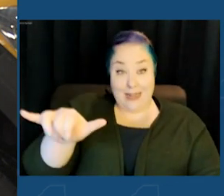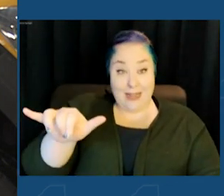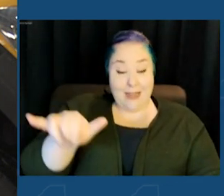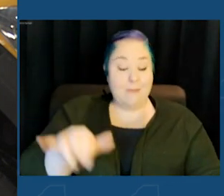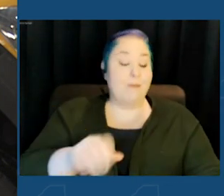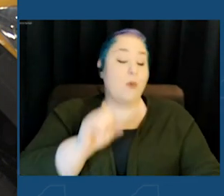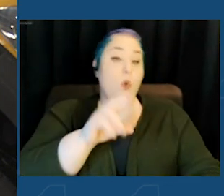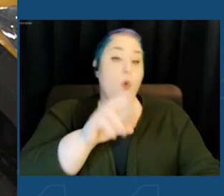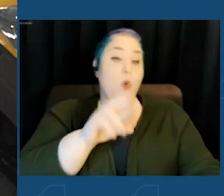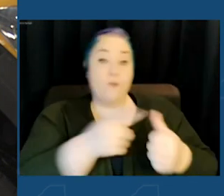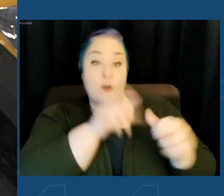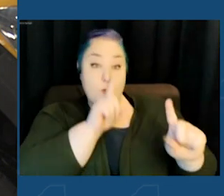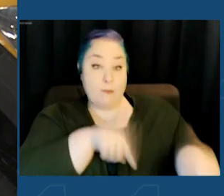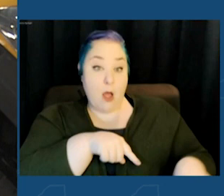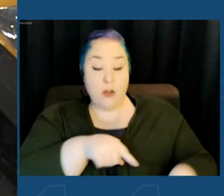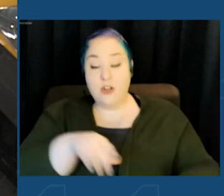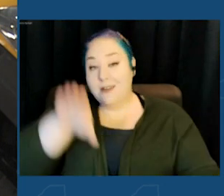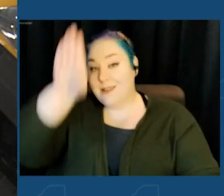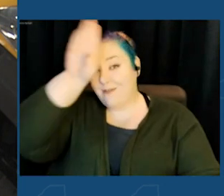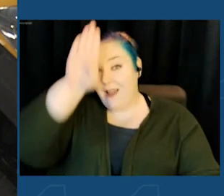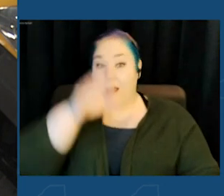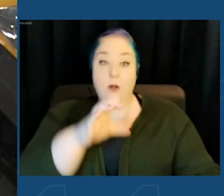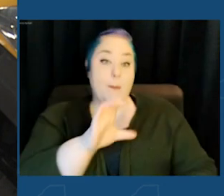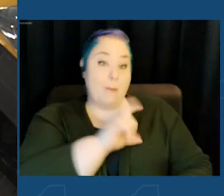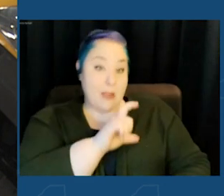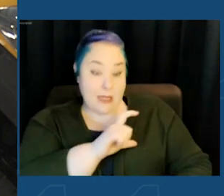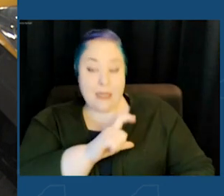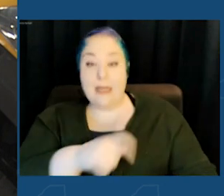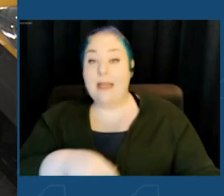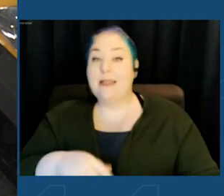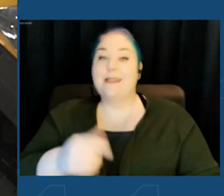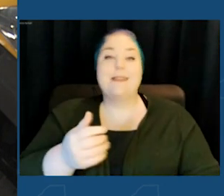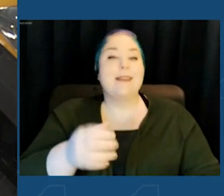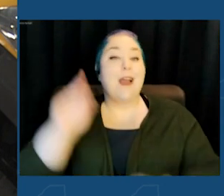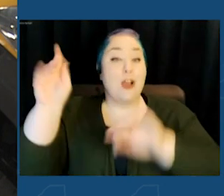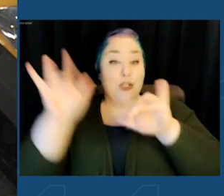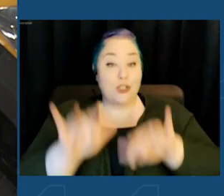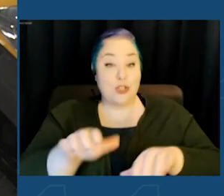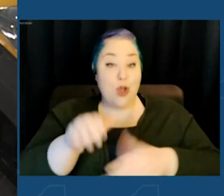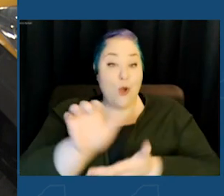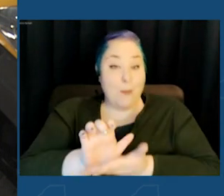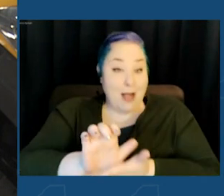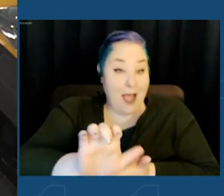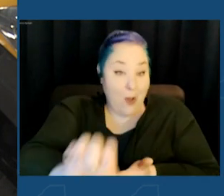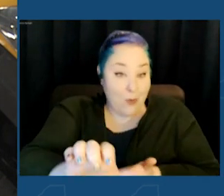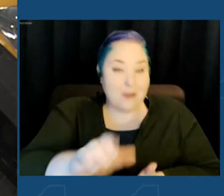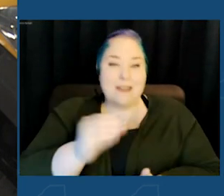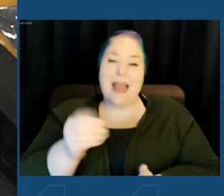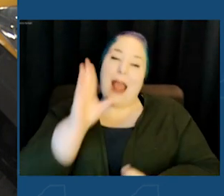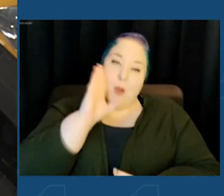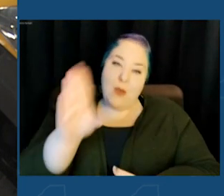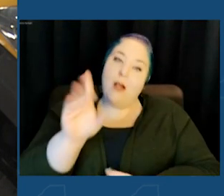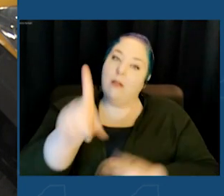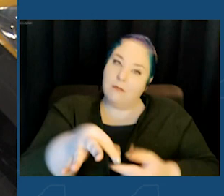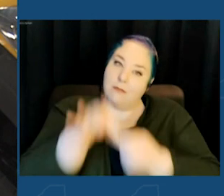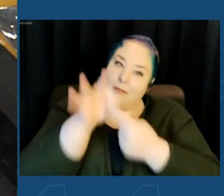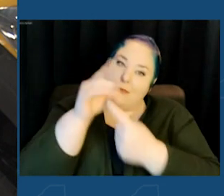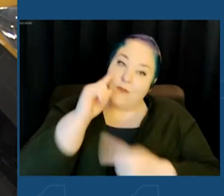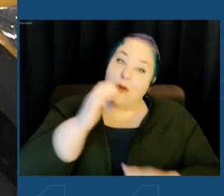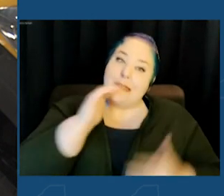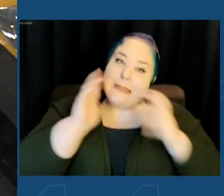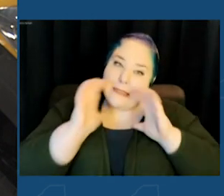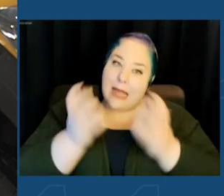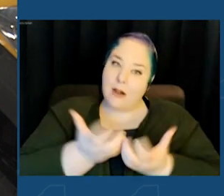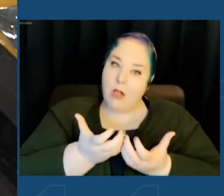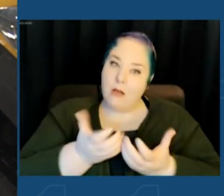fire police State Police snow plows and I'll even Grant allowance for Santa Claus to be out there but